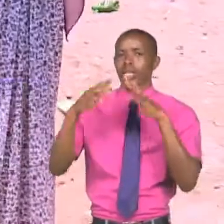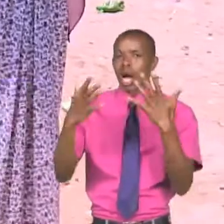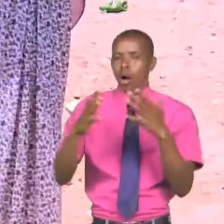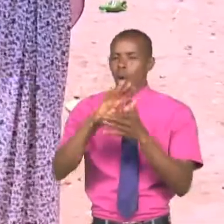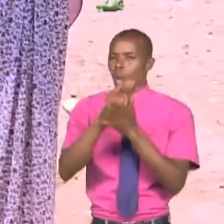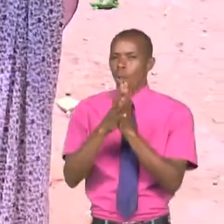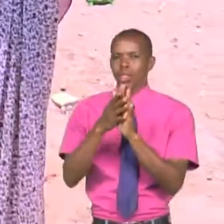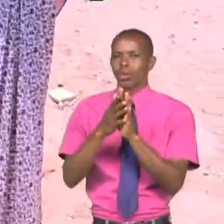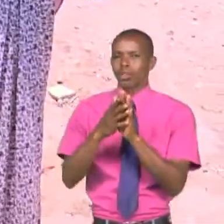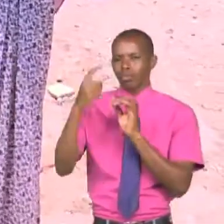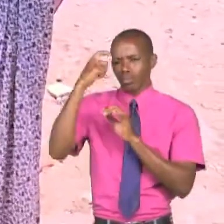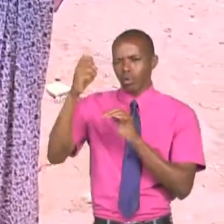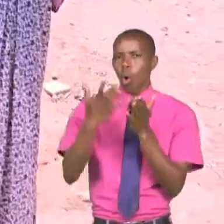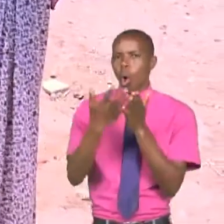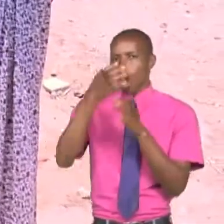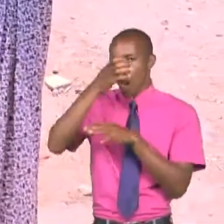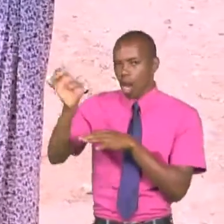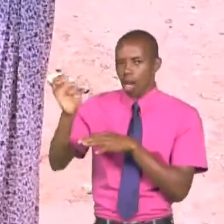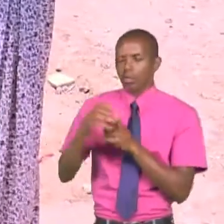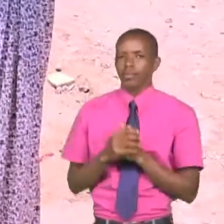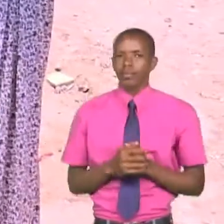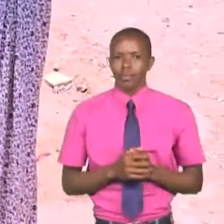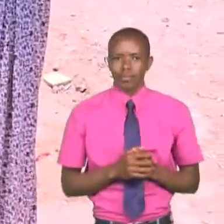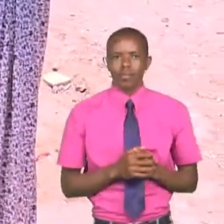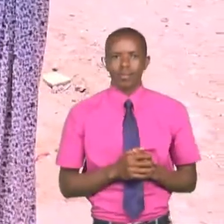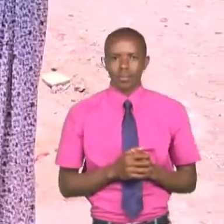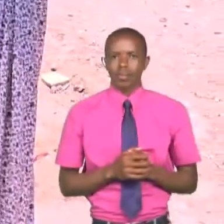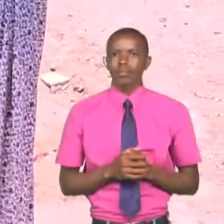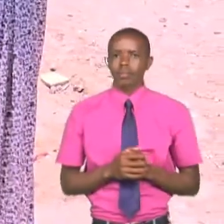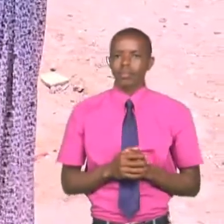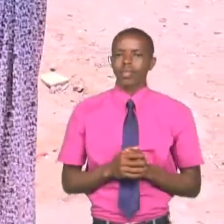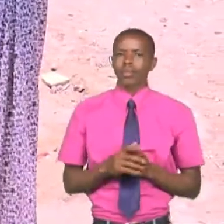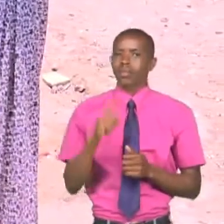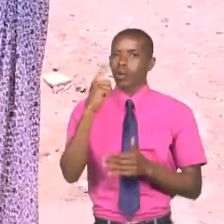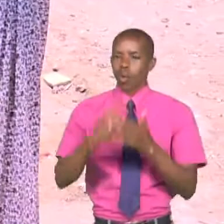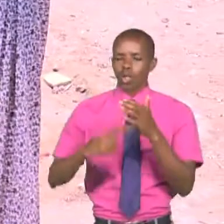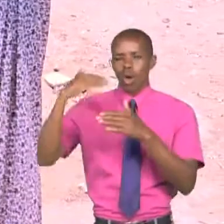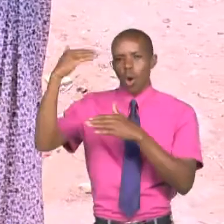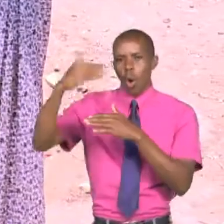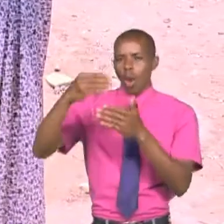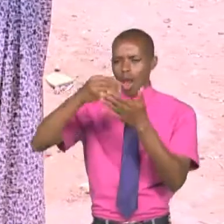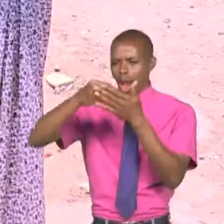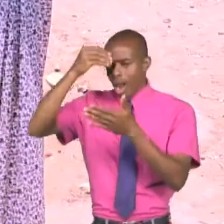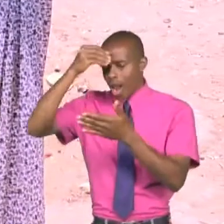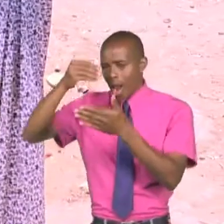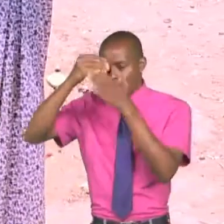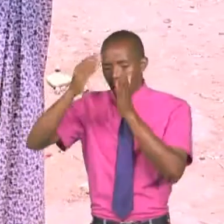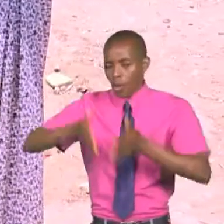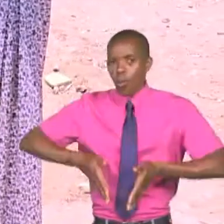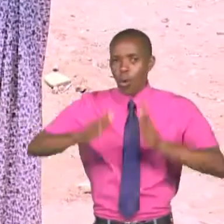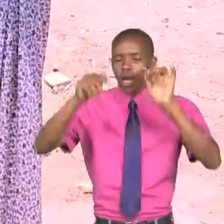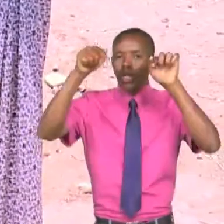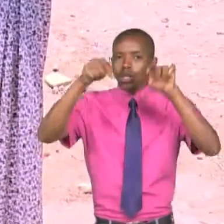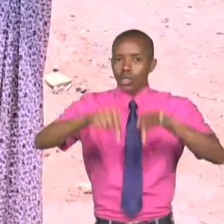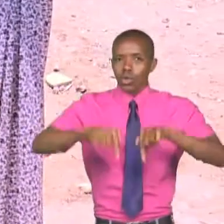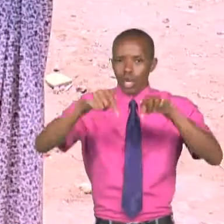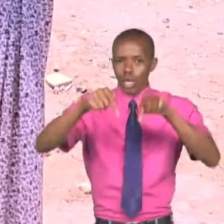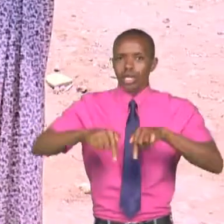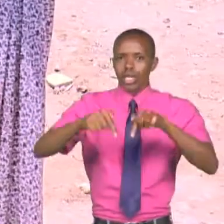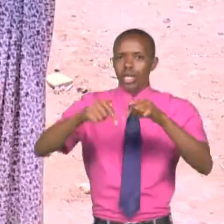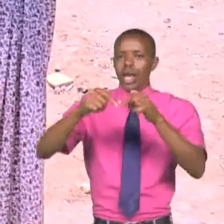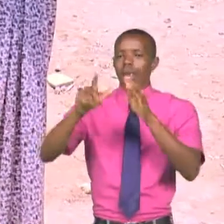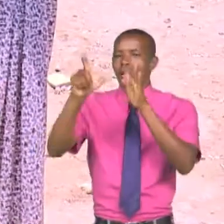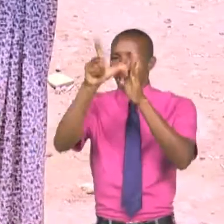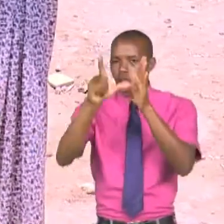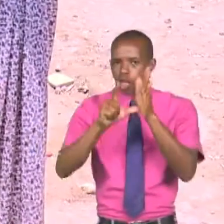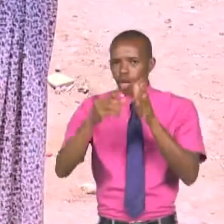rude or ignorant? They say every day is a learning curve, and today these are the lessons we